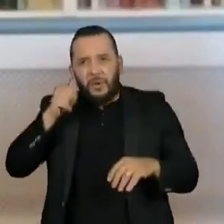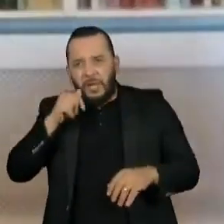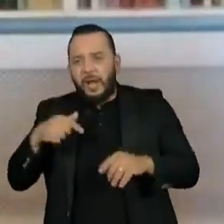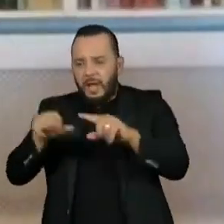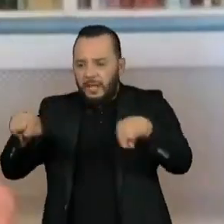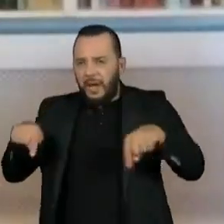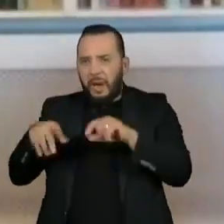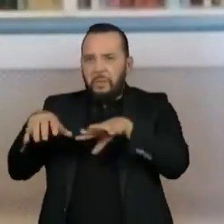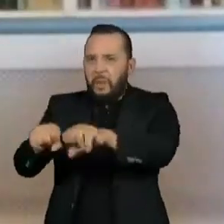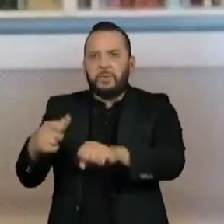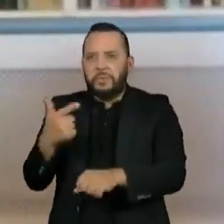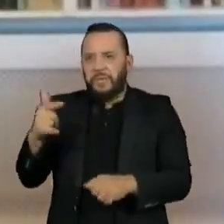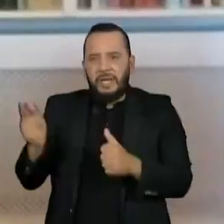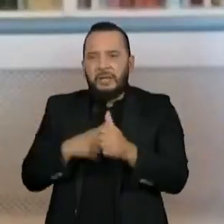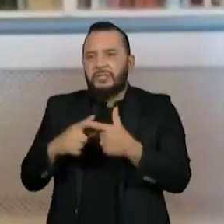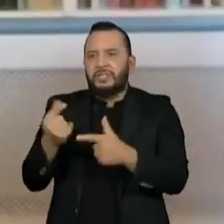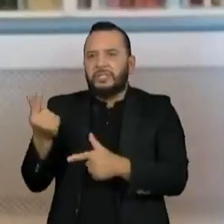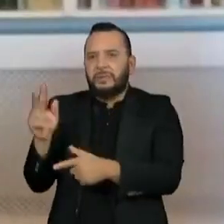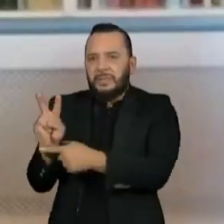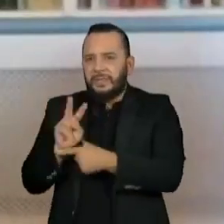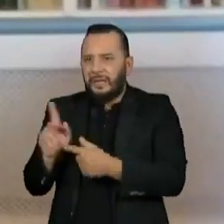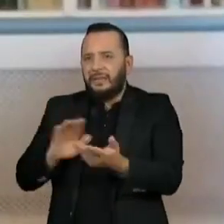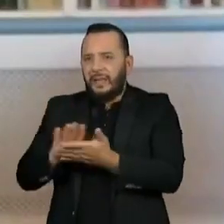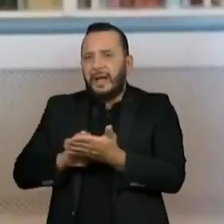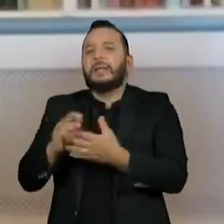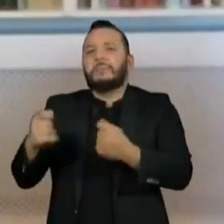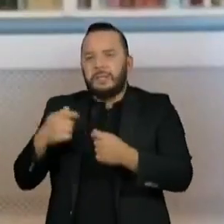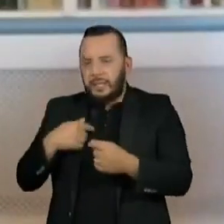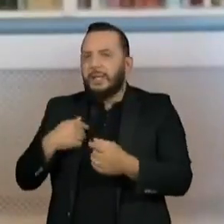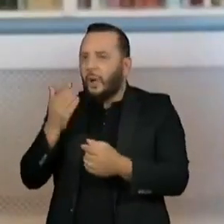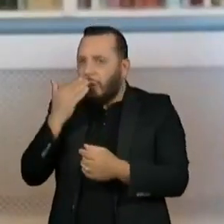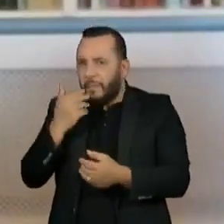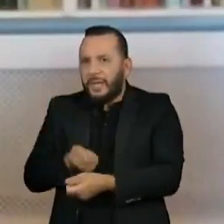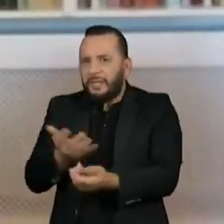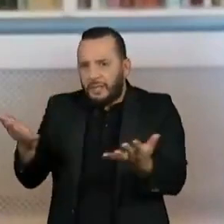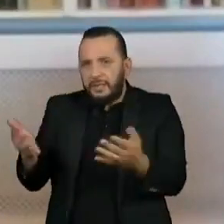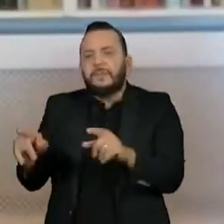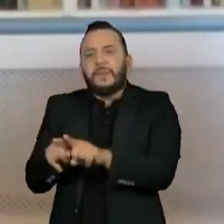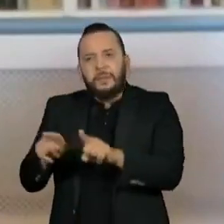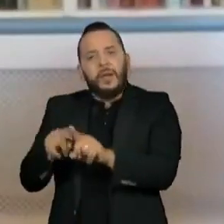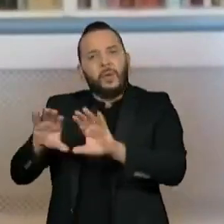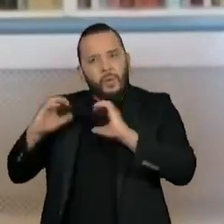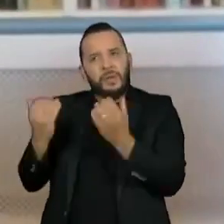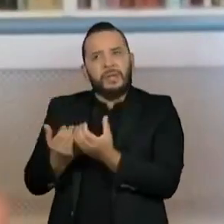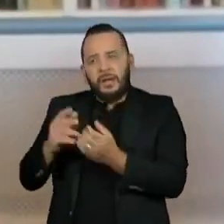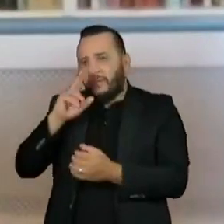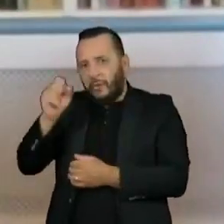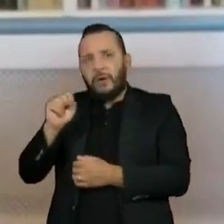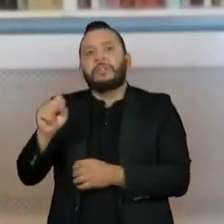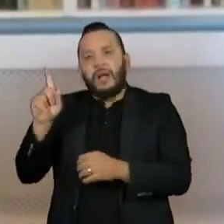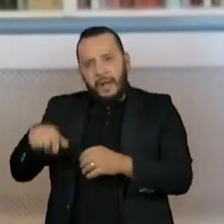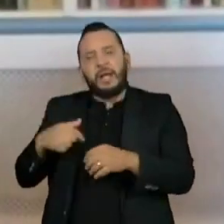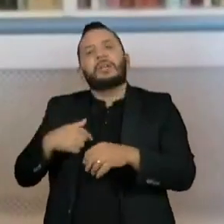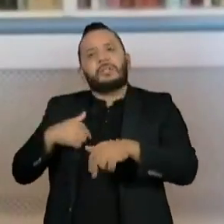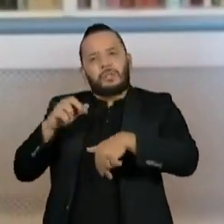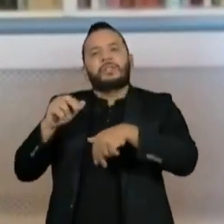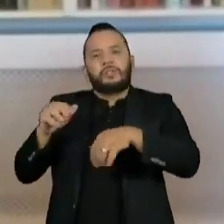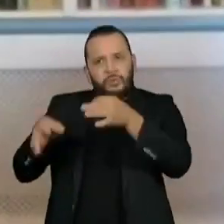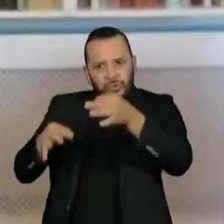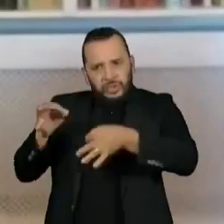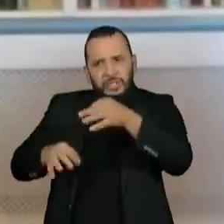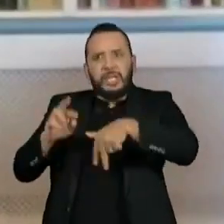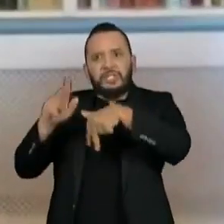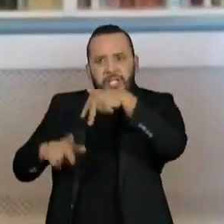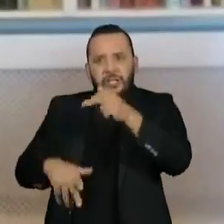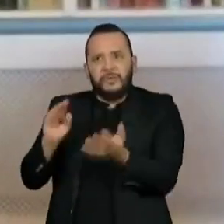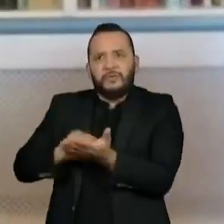access to credit but they have to put food on the table they have to make their communities resilient the gender injustice, the intergenerational injustice